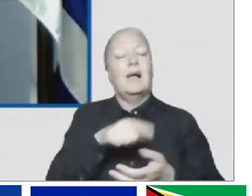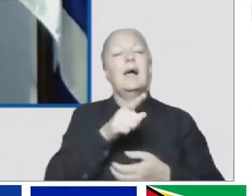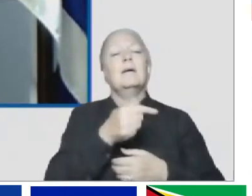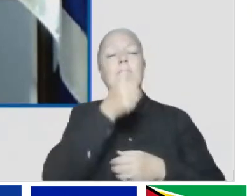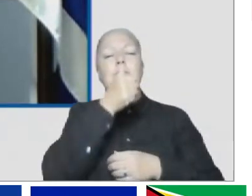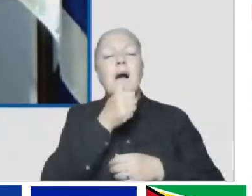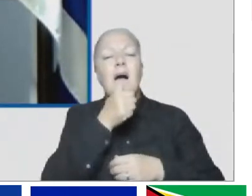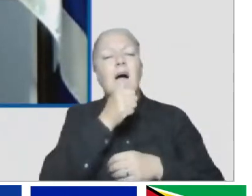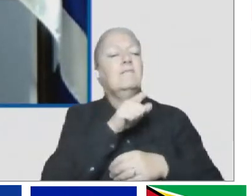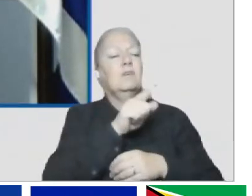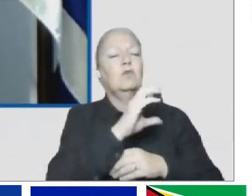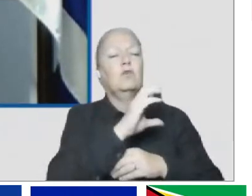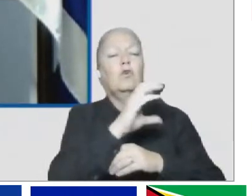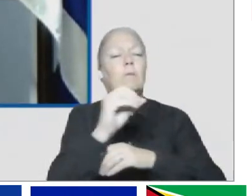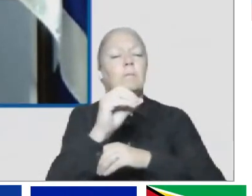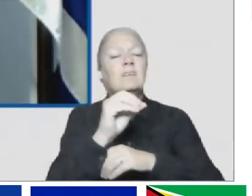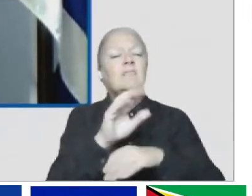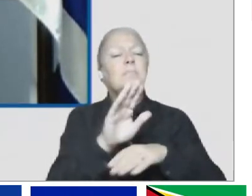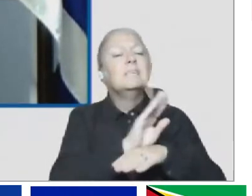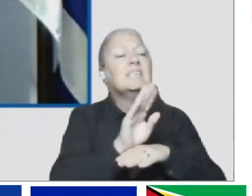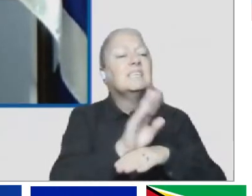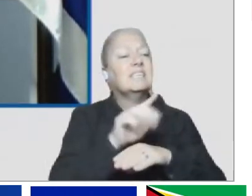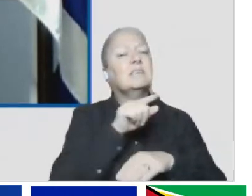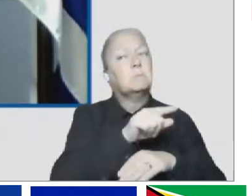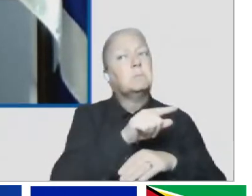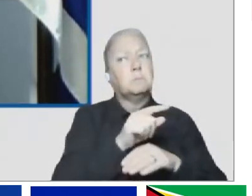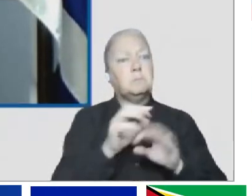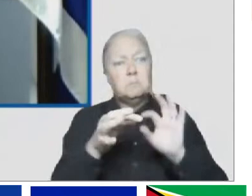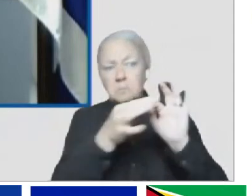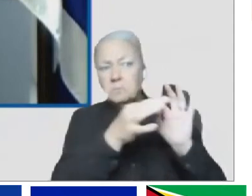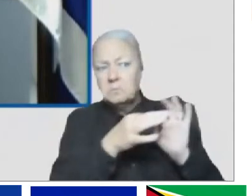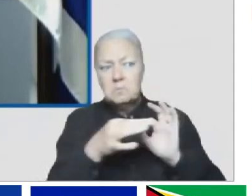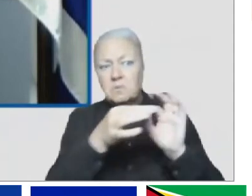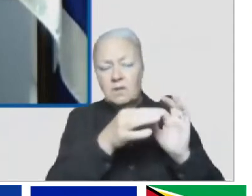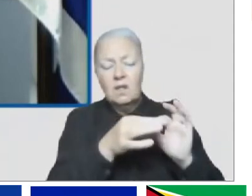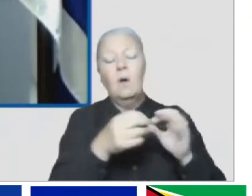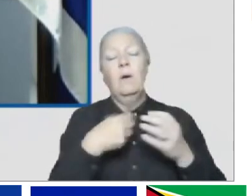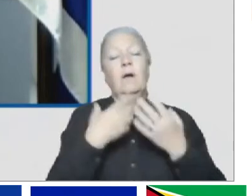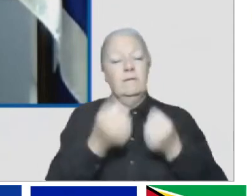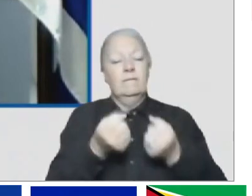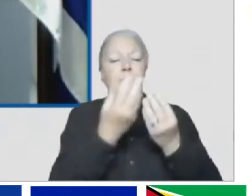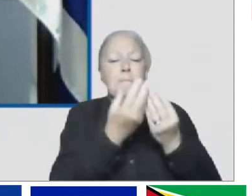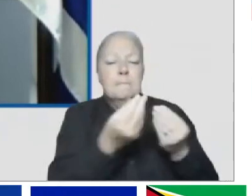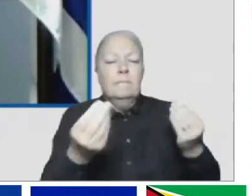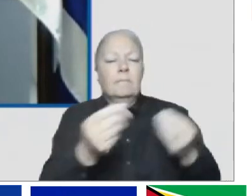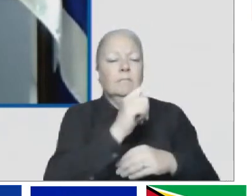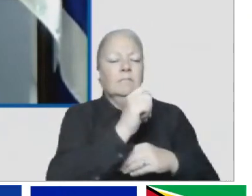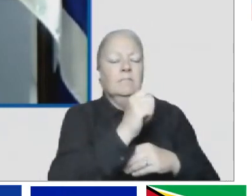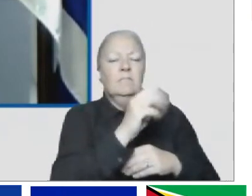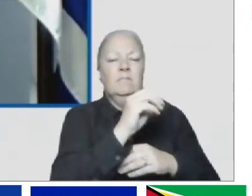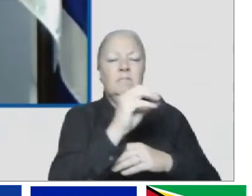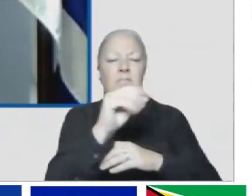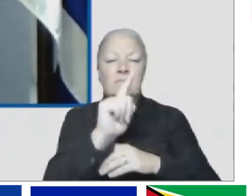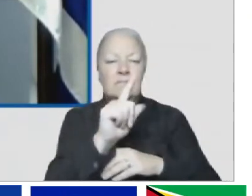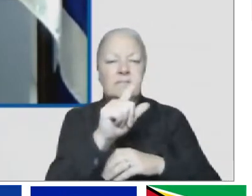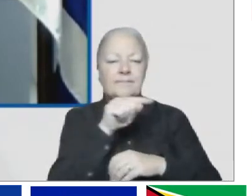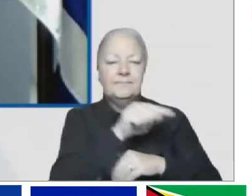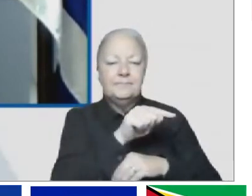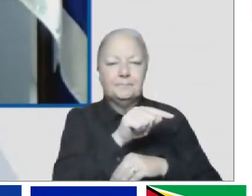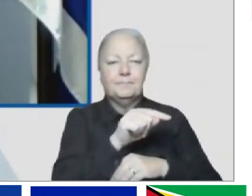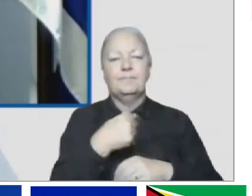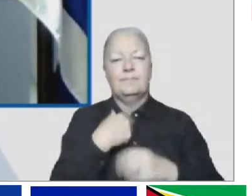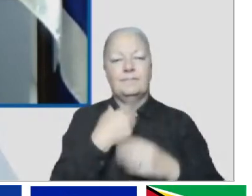are a lot of tools with this application, and we have a lot of